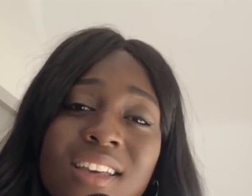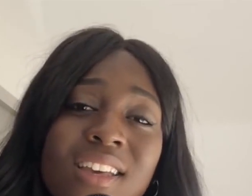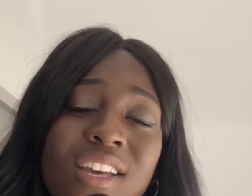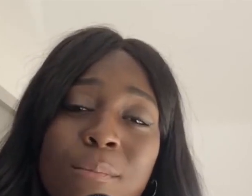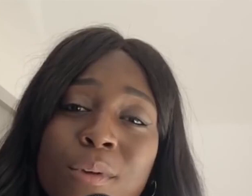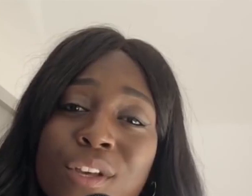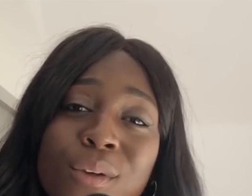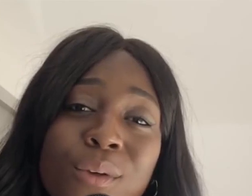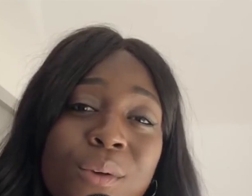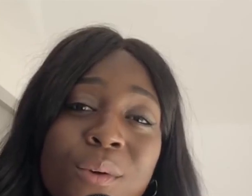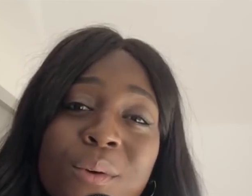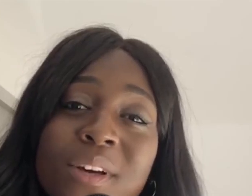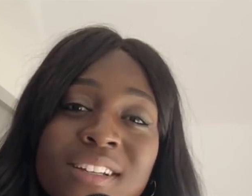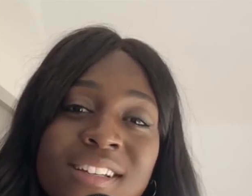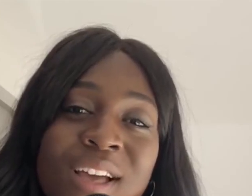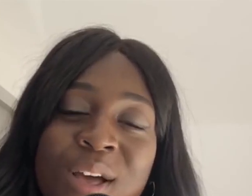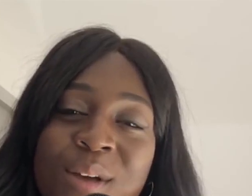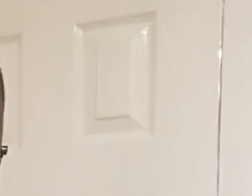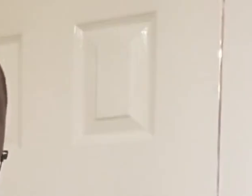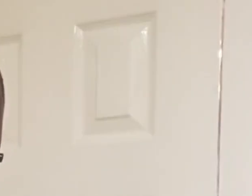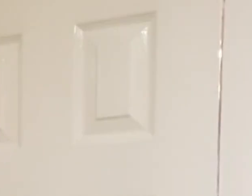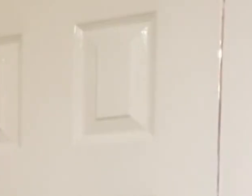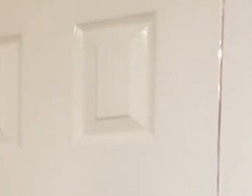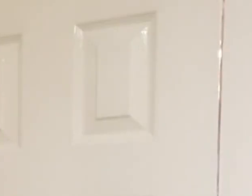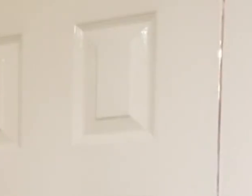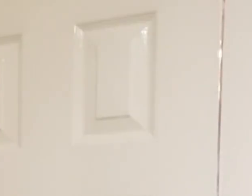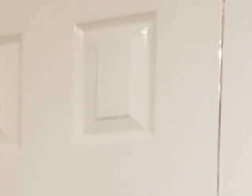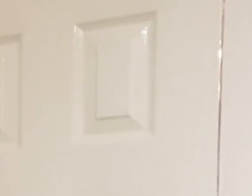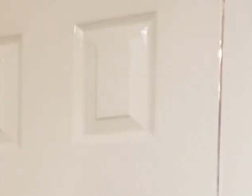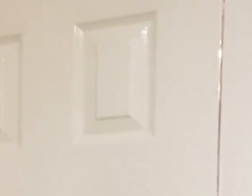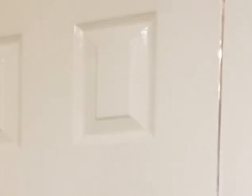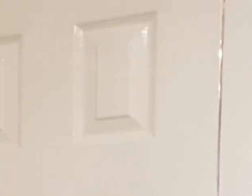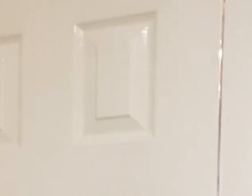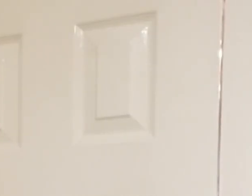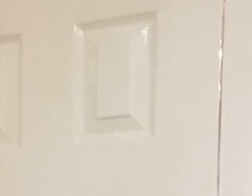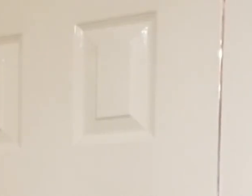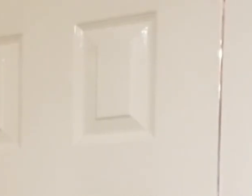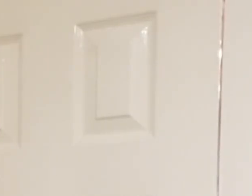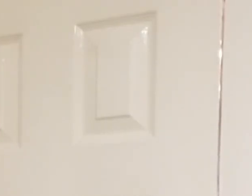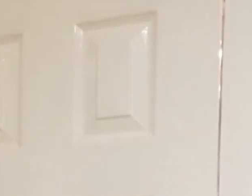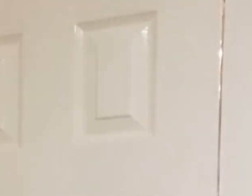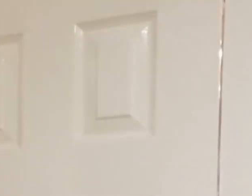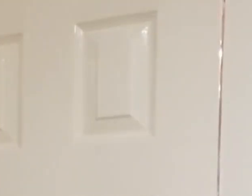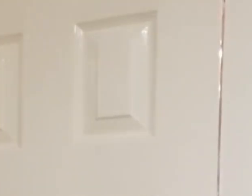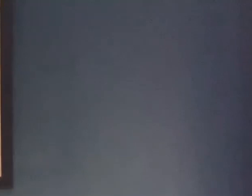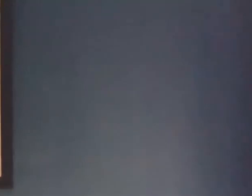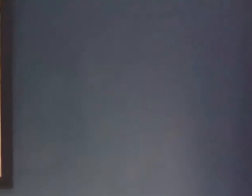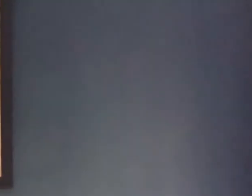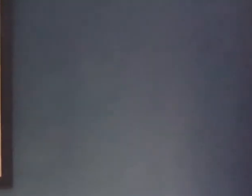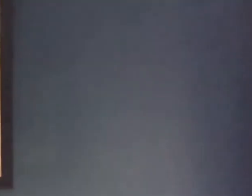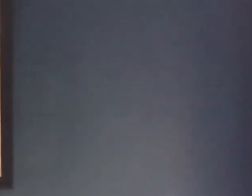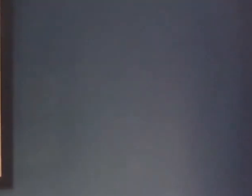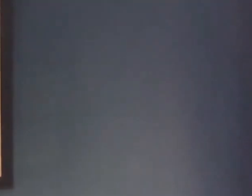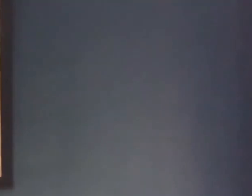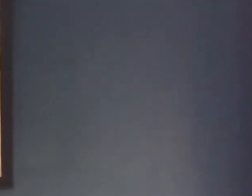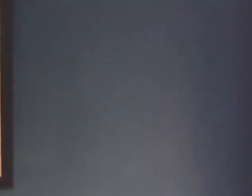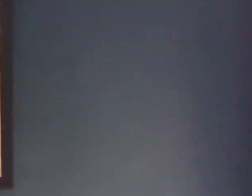and keep you. Make his face shine upon you and